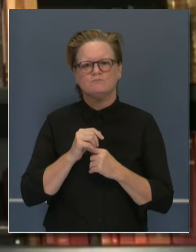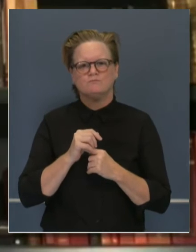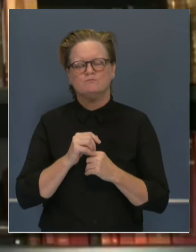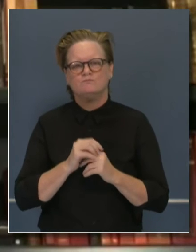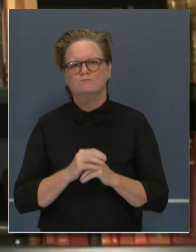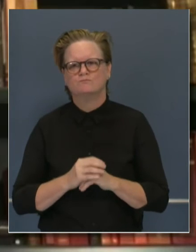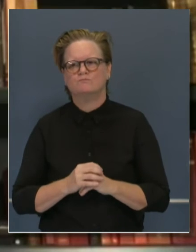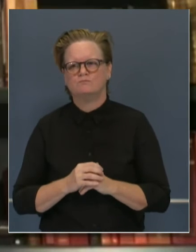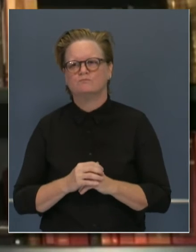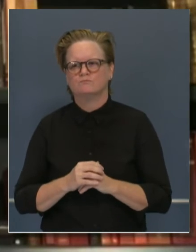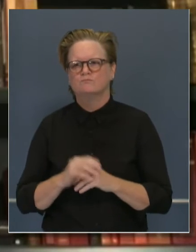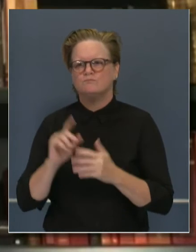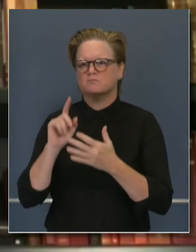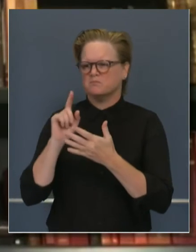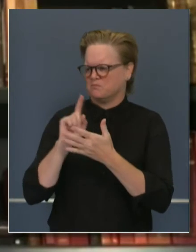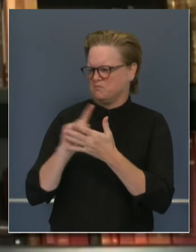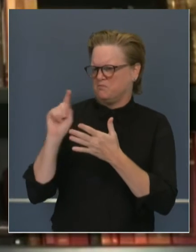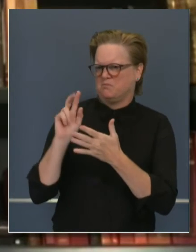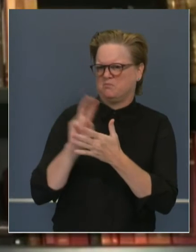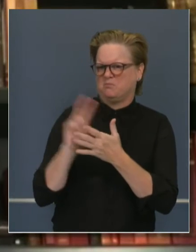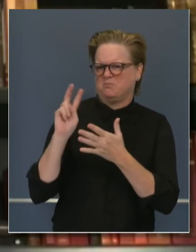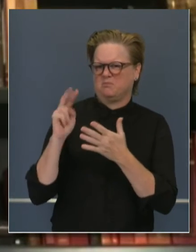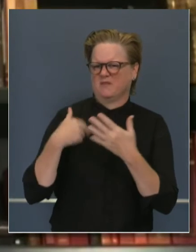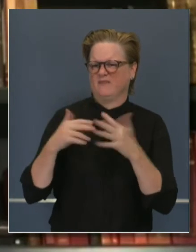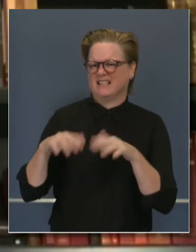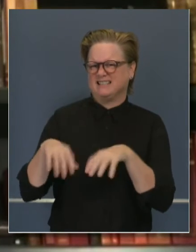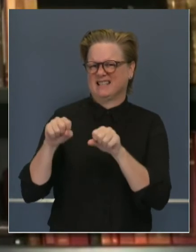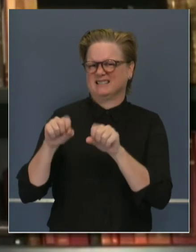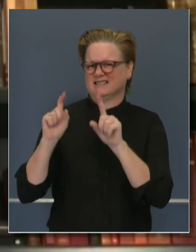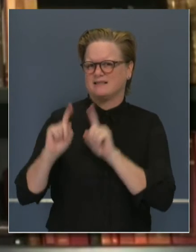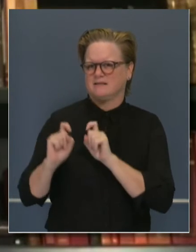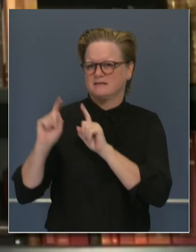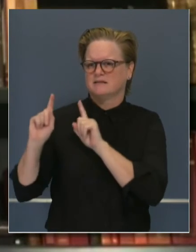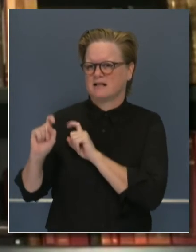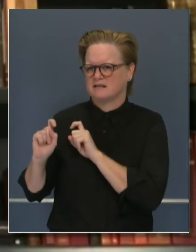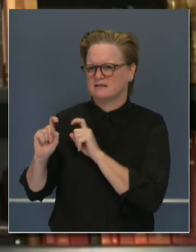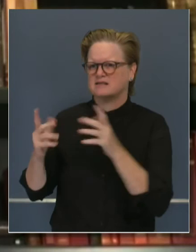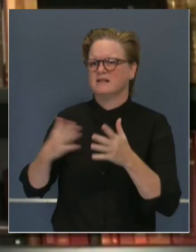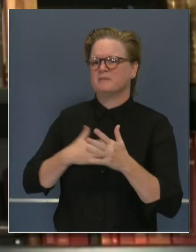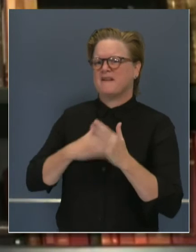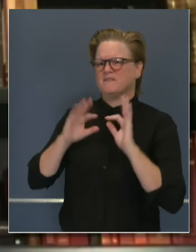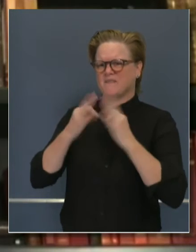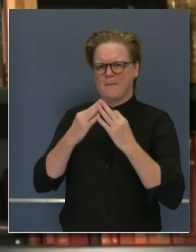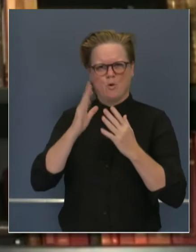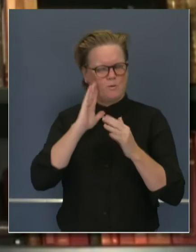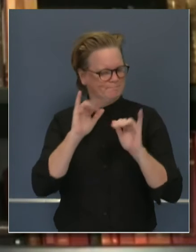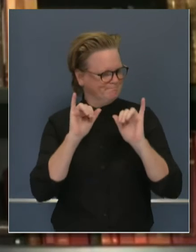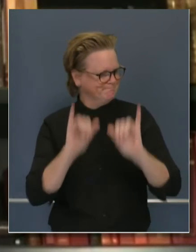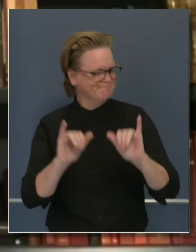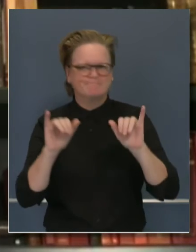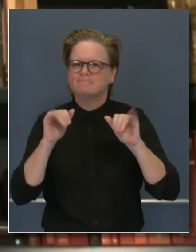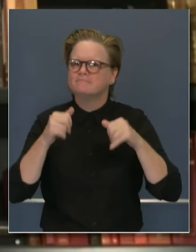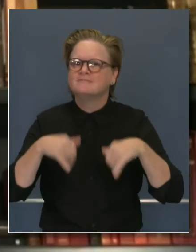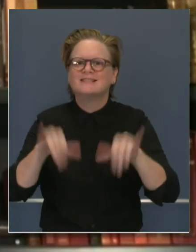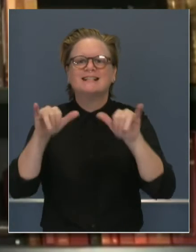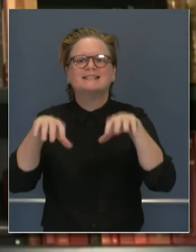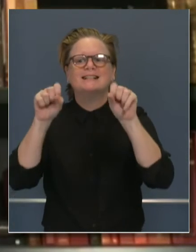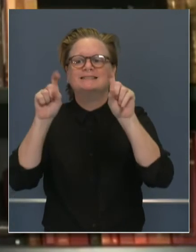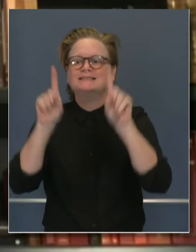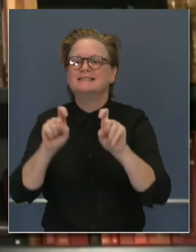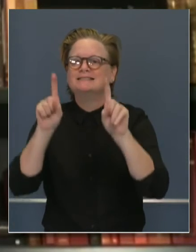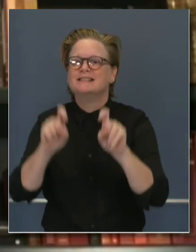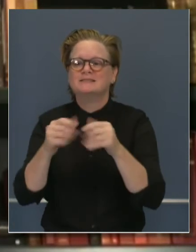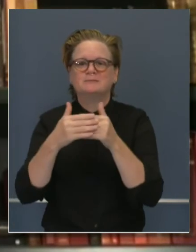week as well, and multiple previous occasions. So we'll continue to do all of that and more. We'll continue also to keep you